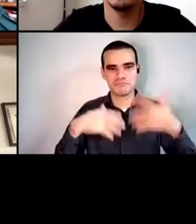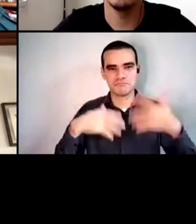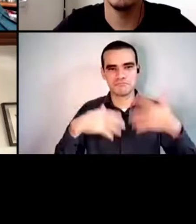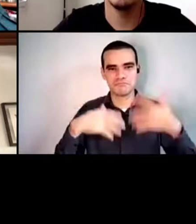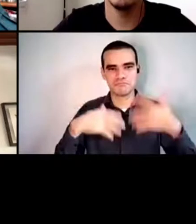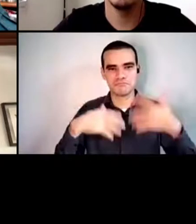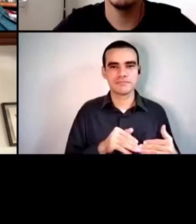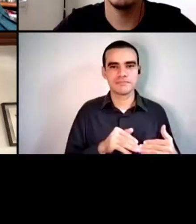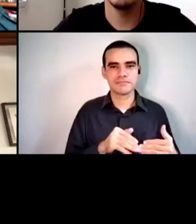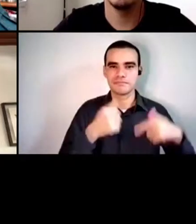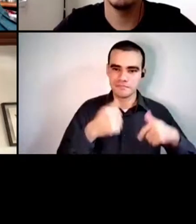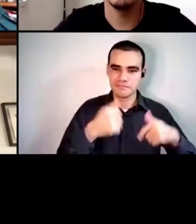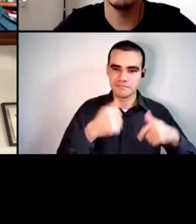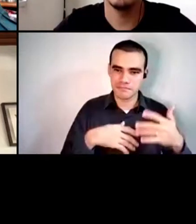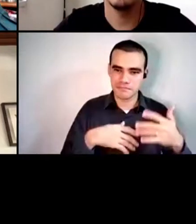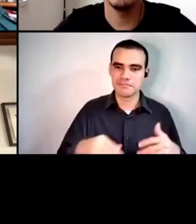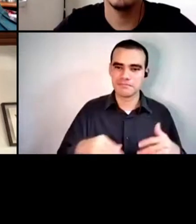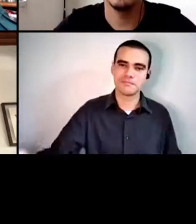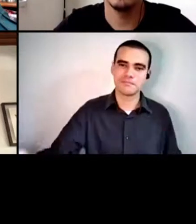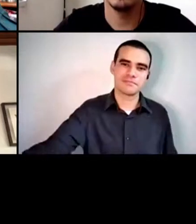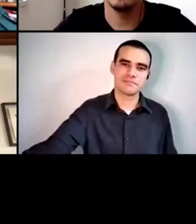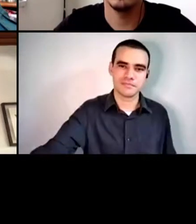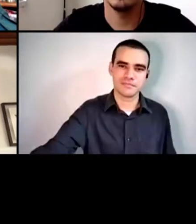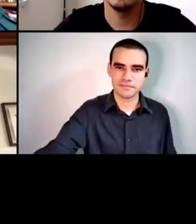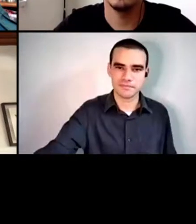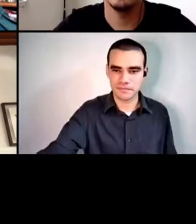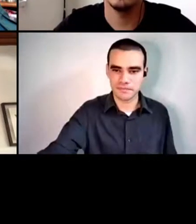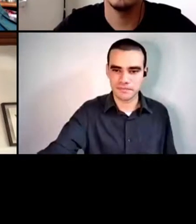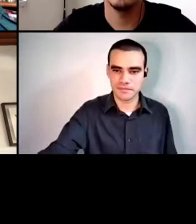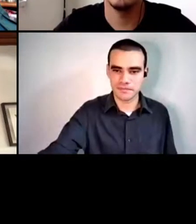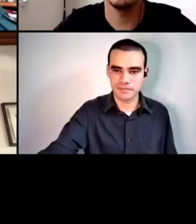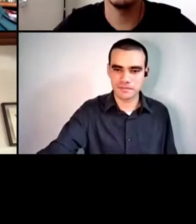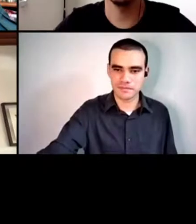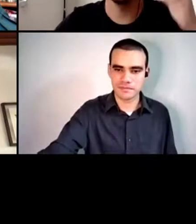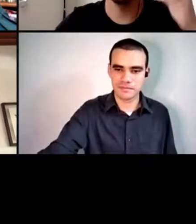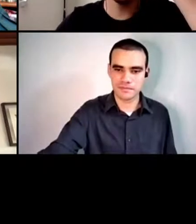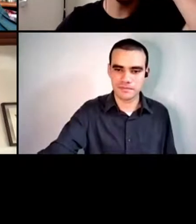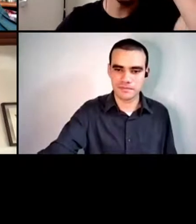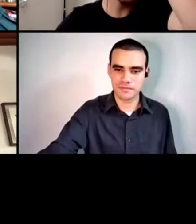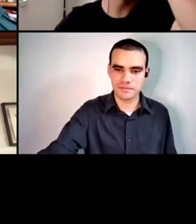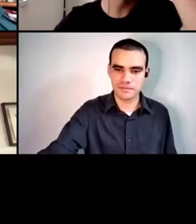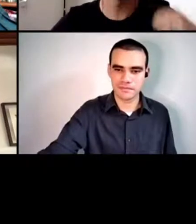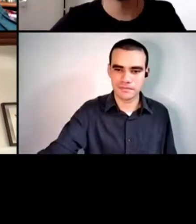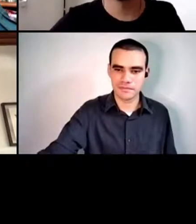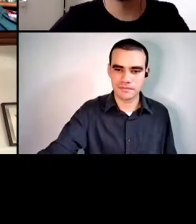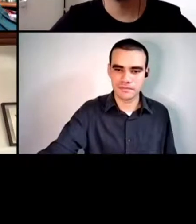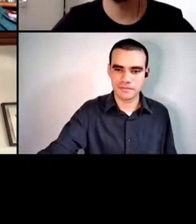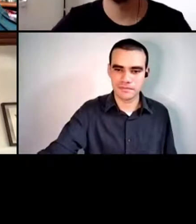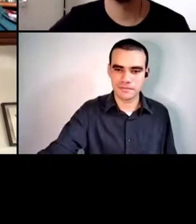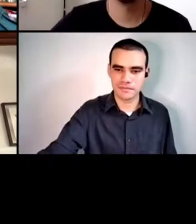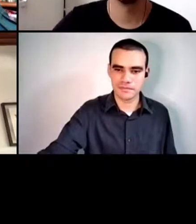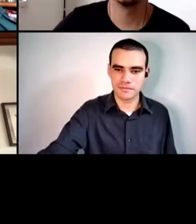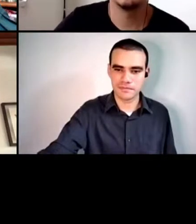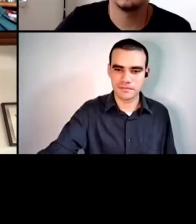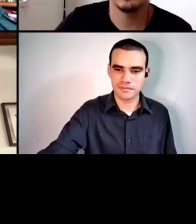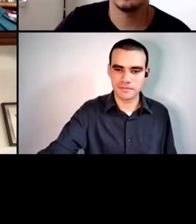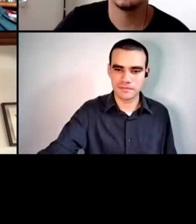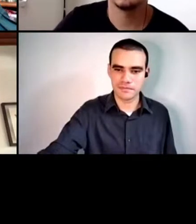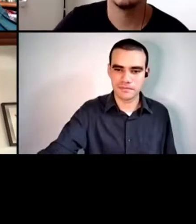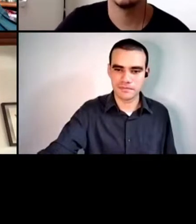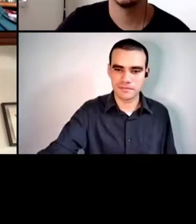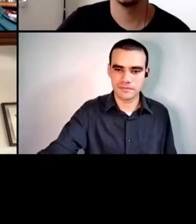The perspective you've been working with, congratulations for this initiative. In answering to your question